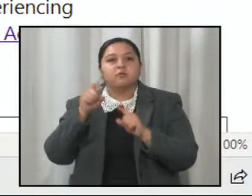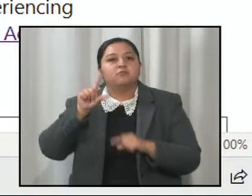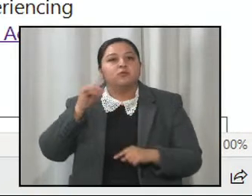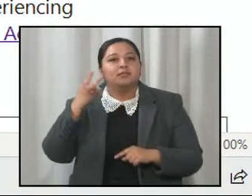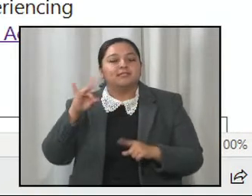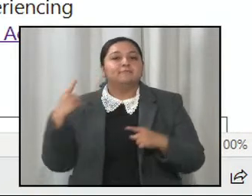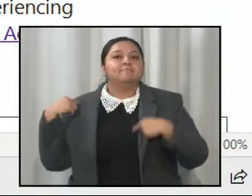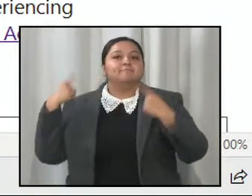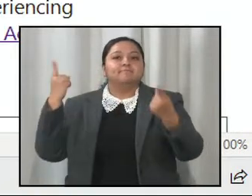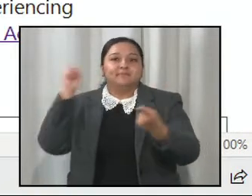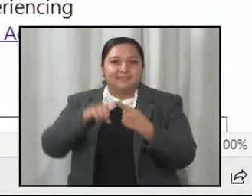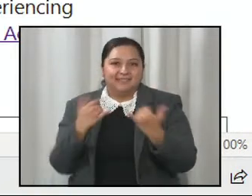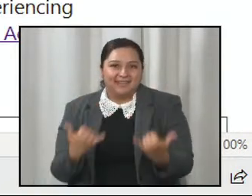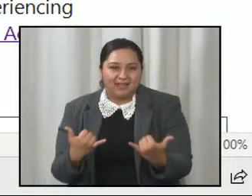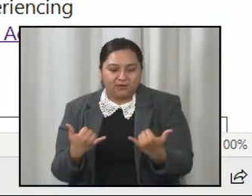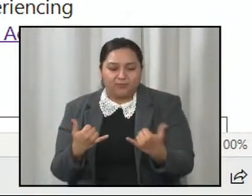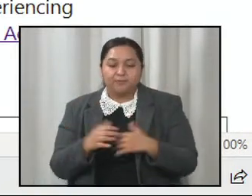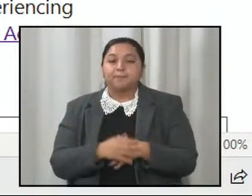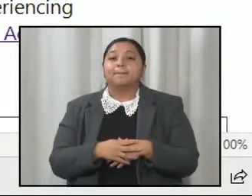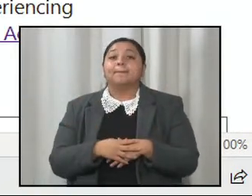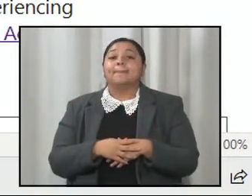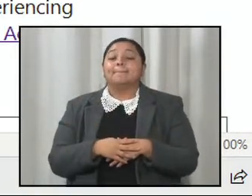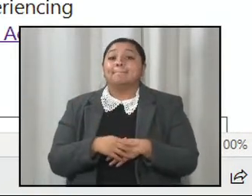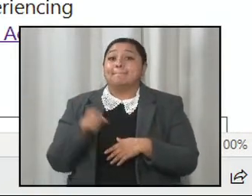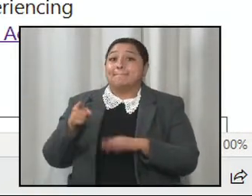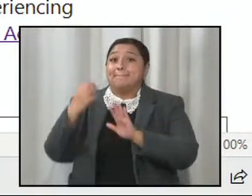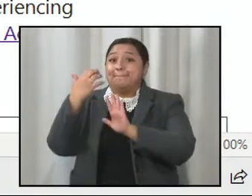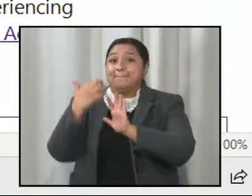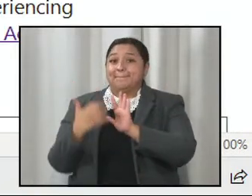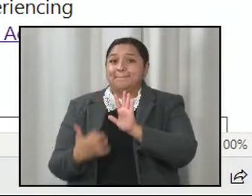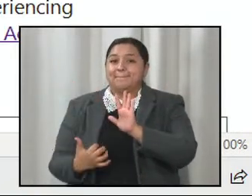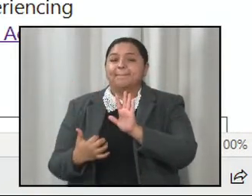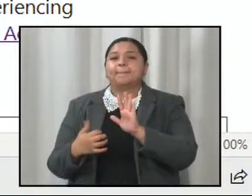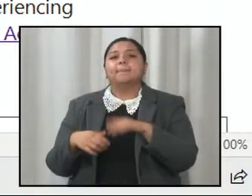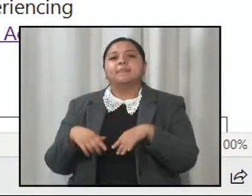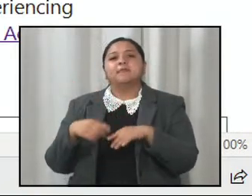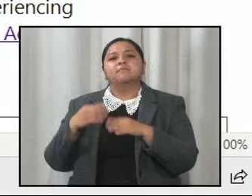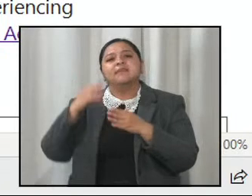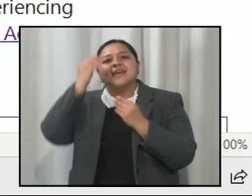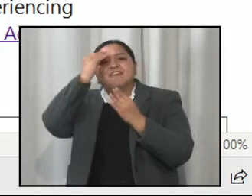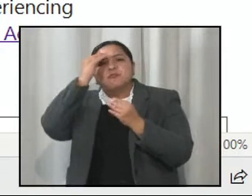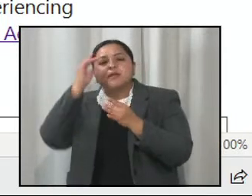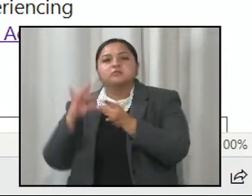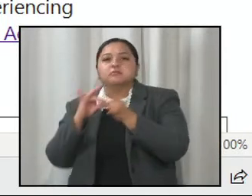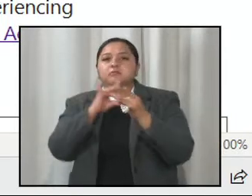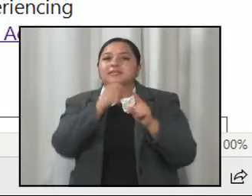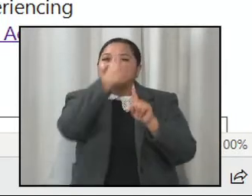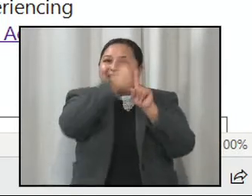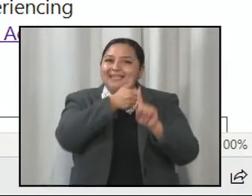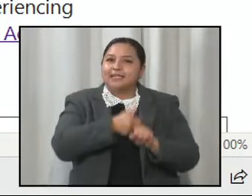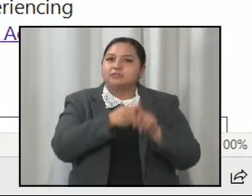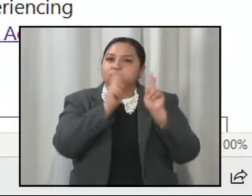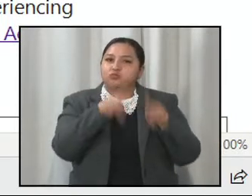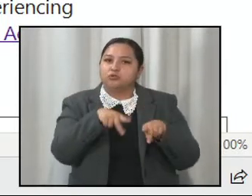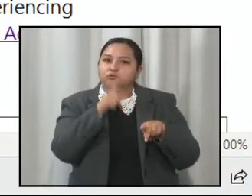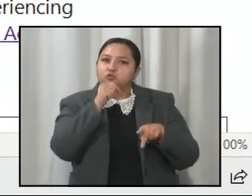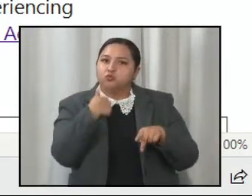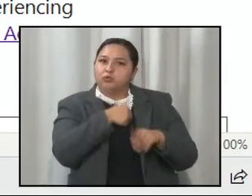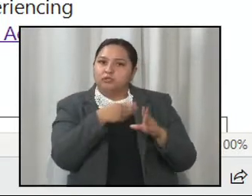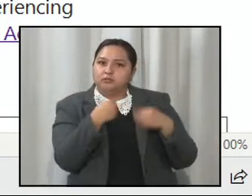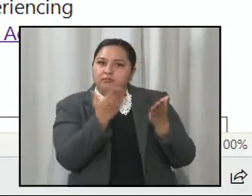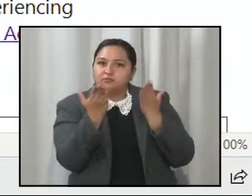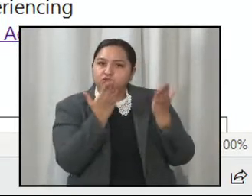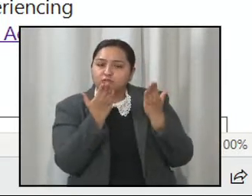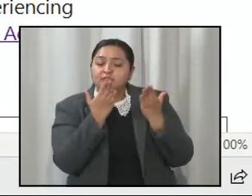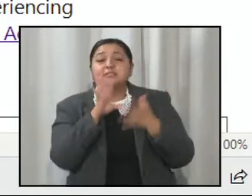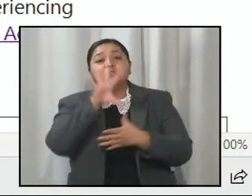to the emergency. Our HMIS captures data for each person we serve, including the types of services that they are receiving while they